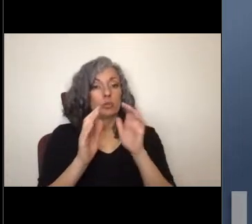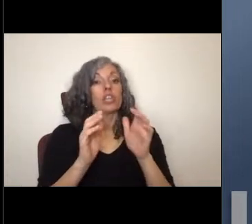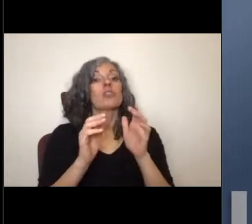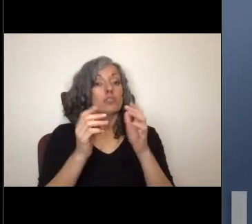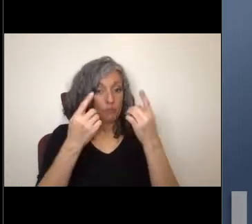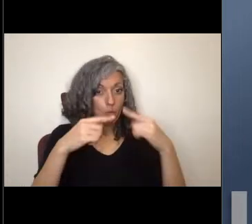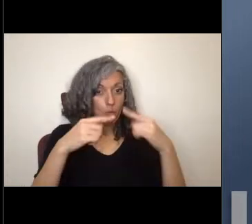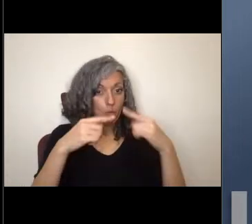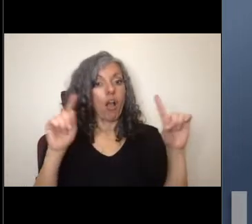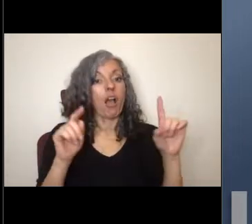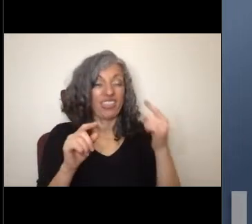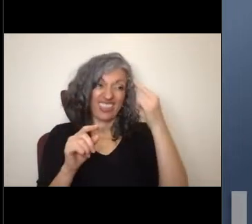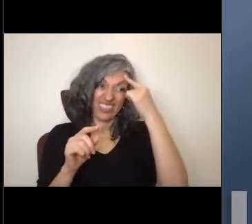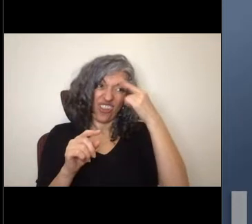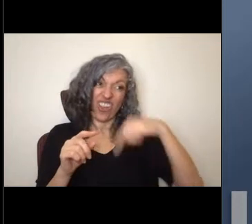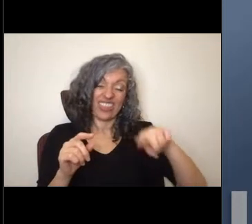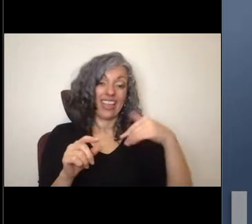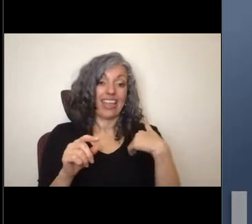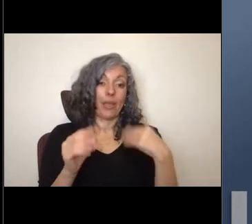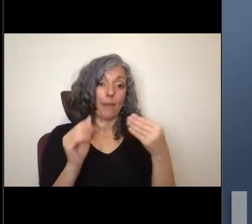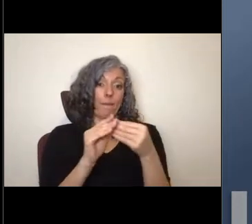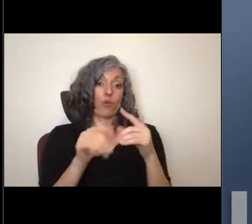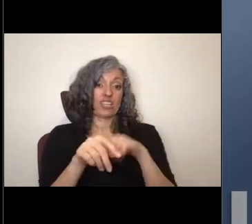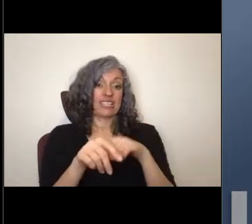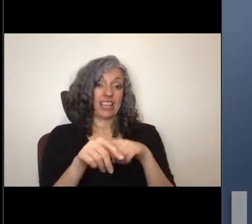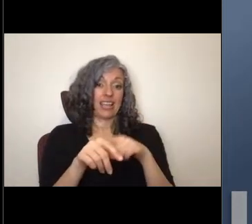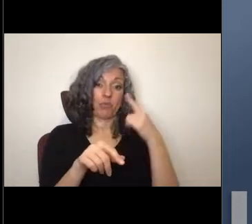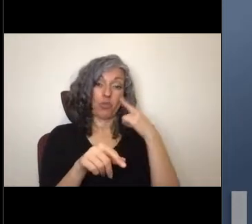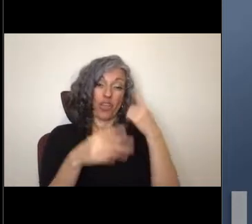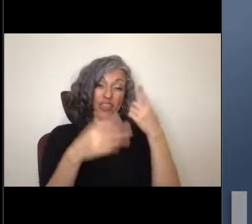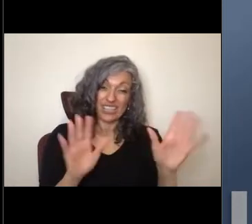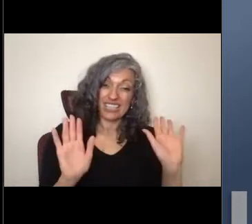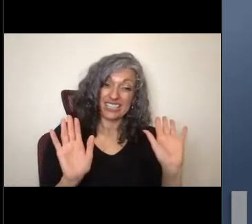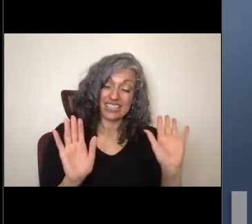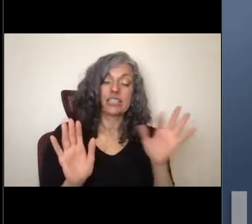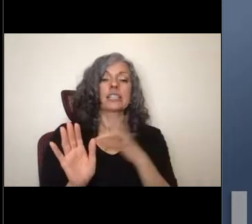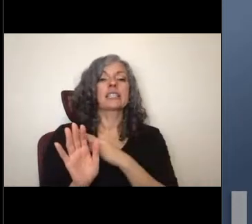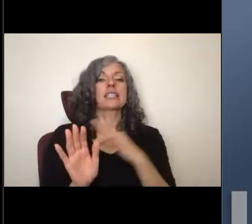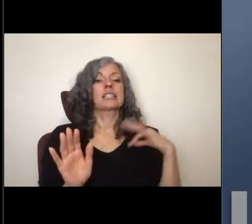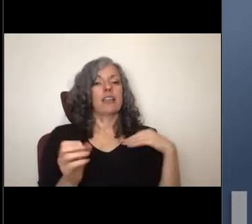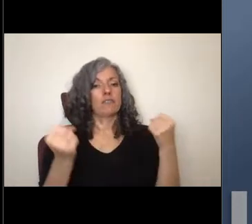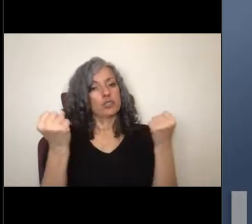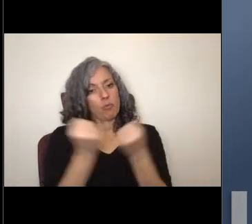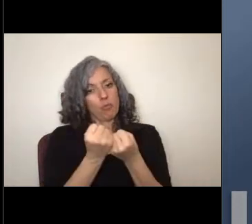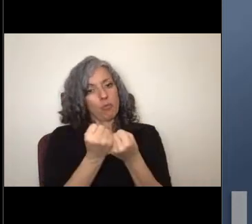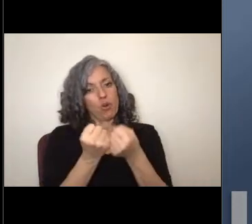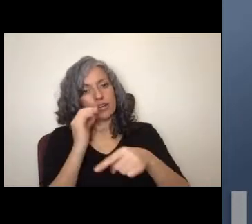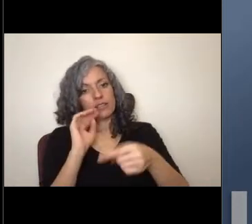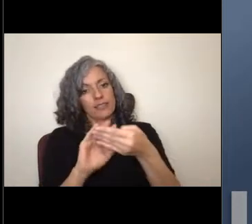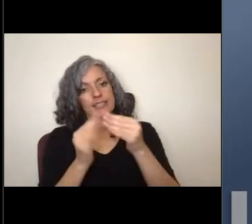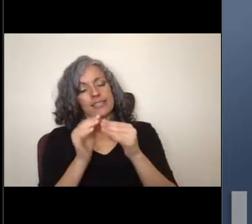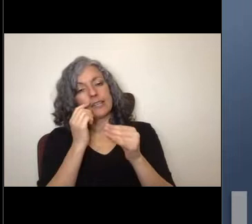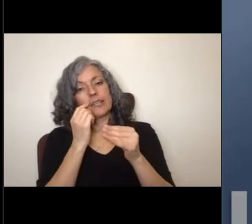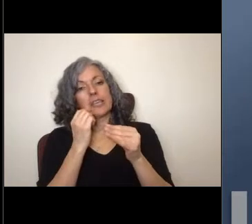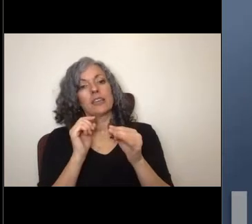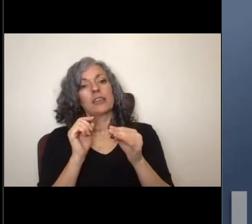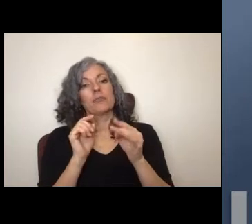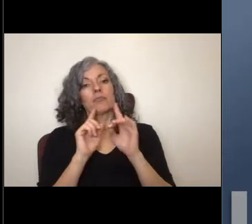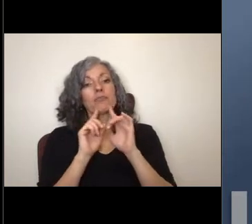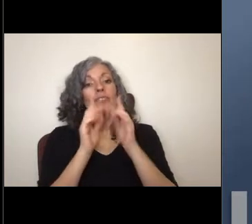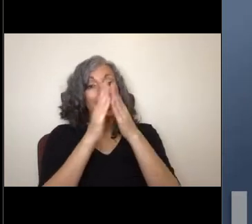time and that they did everything that they thought they needed to do, staff supports the city's request for a 7-month post-fact time extension